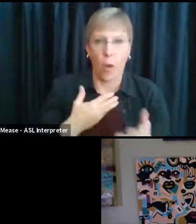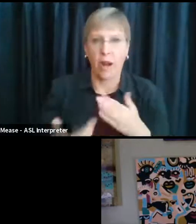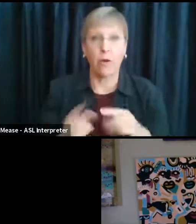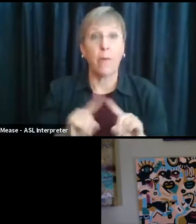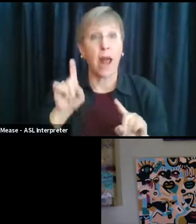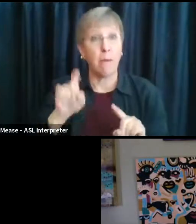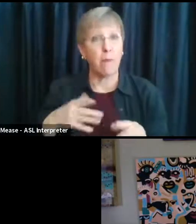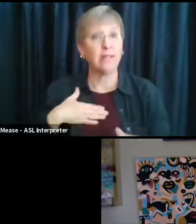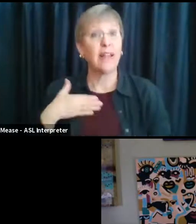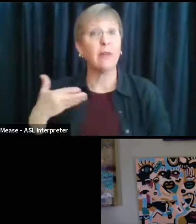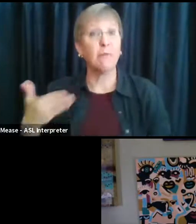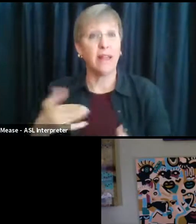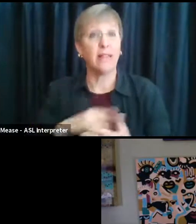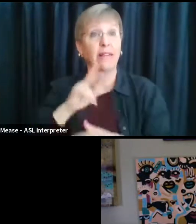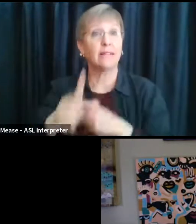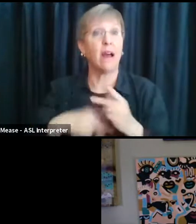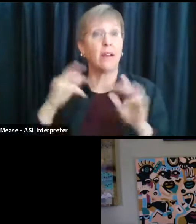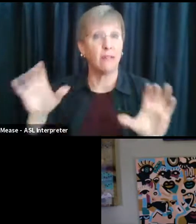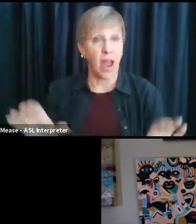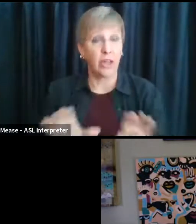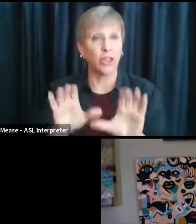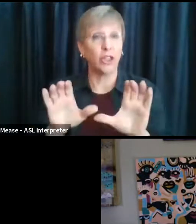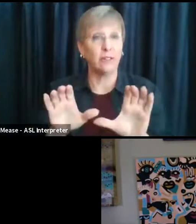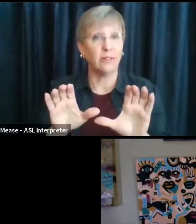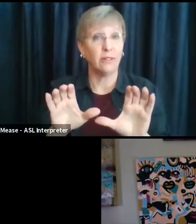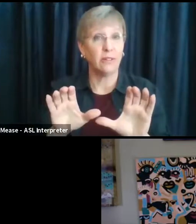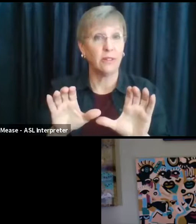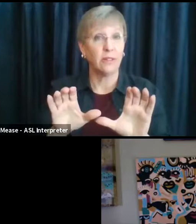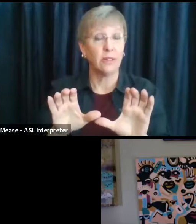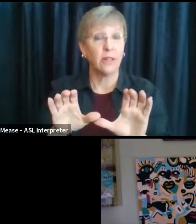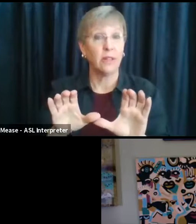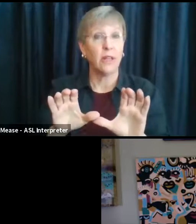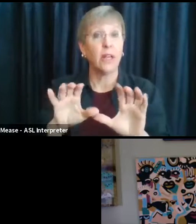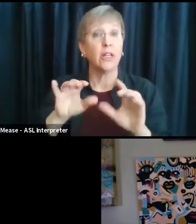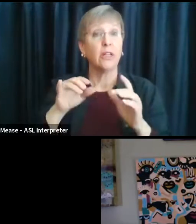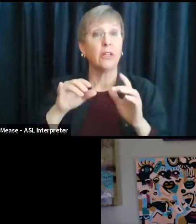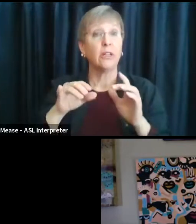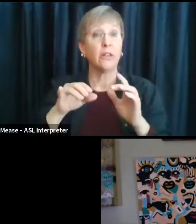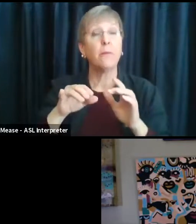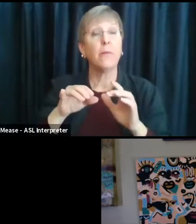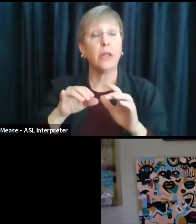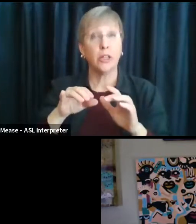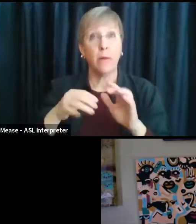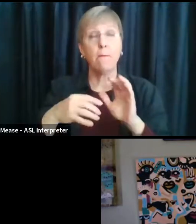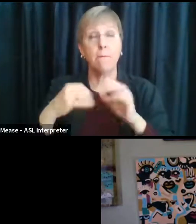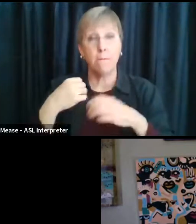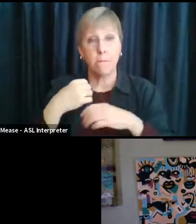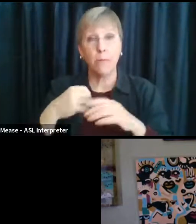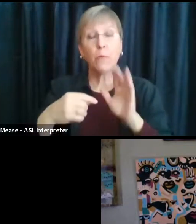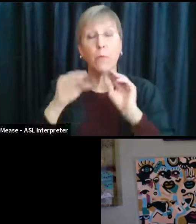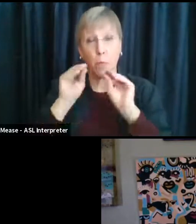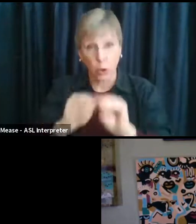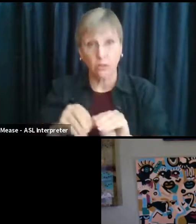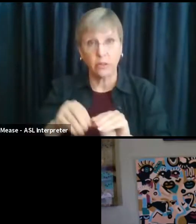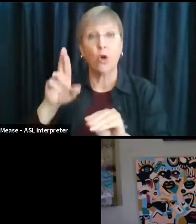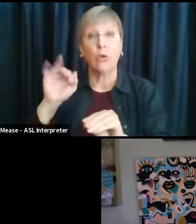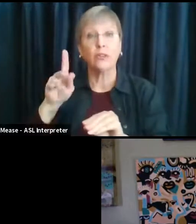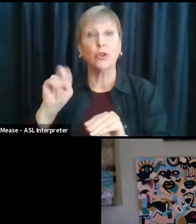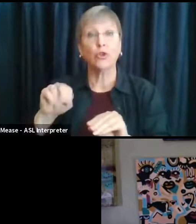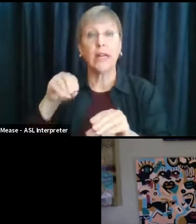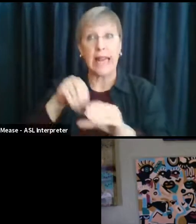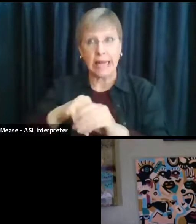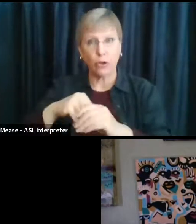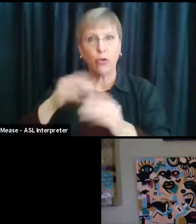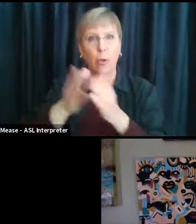must admit, this kind of action puts the restitution in the public debate. And it's